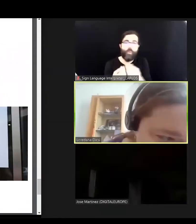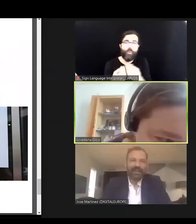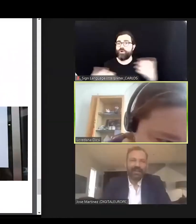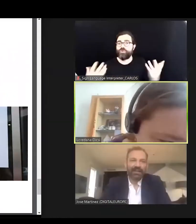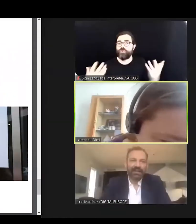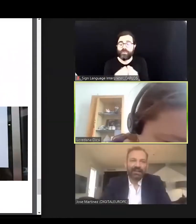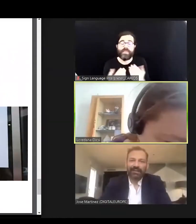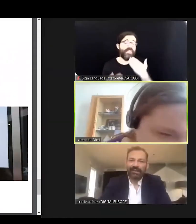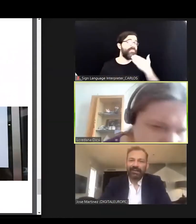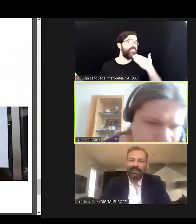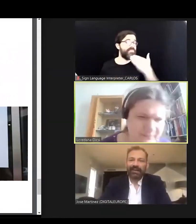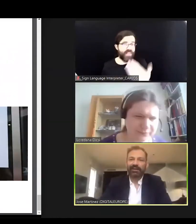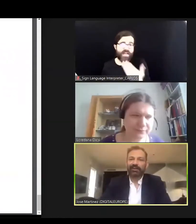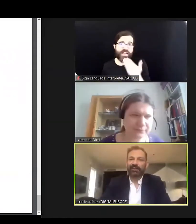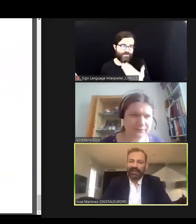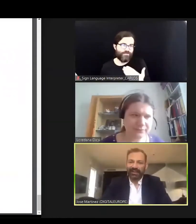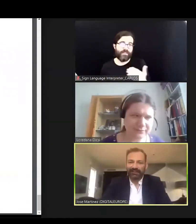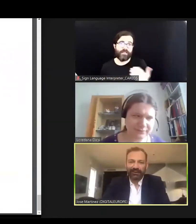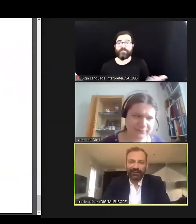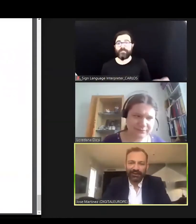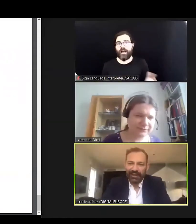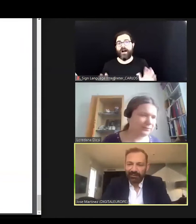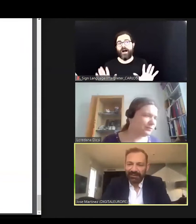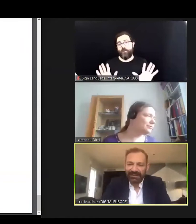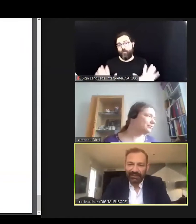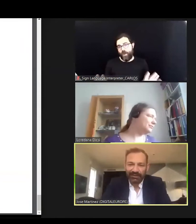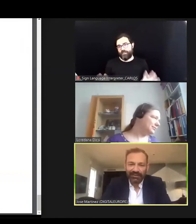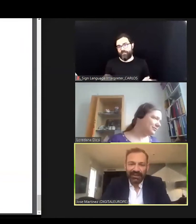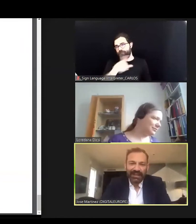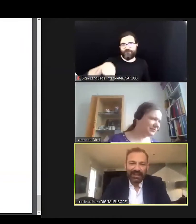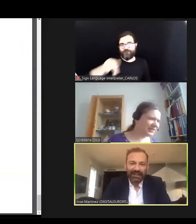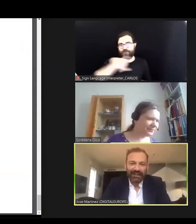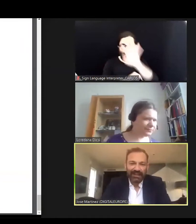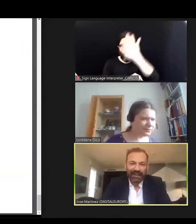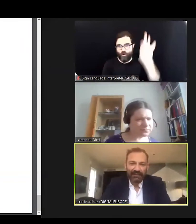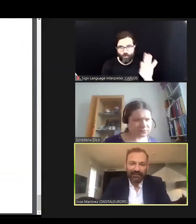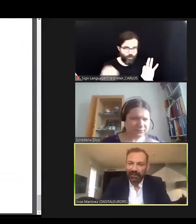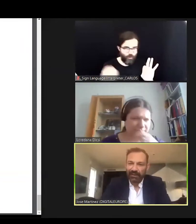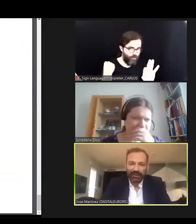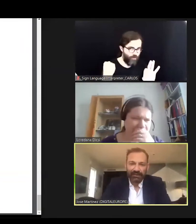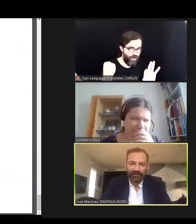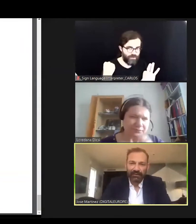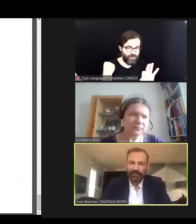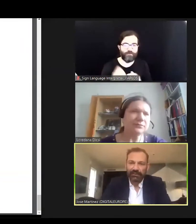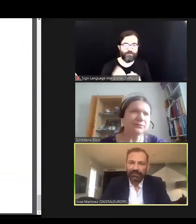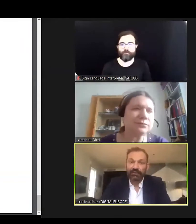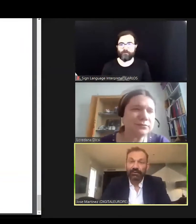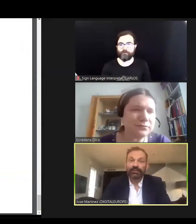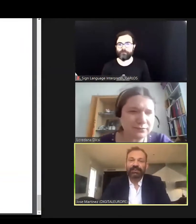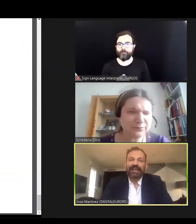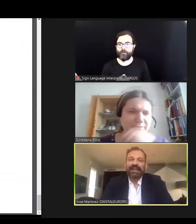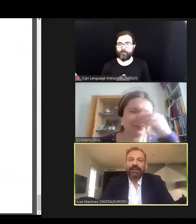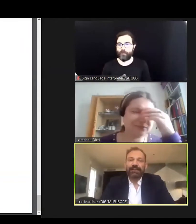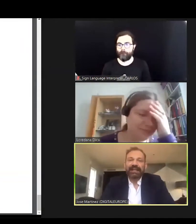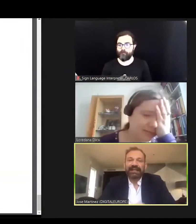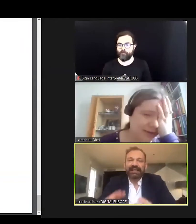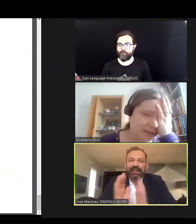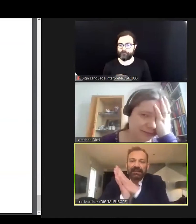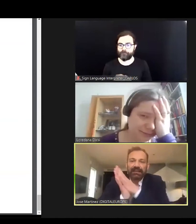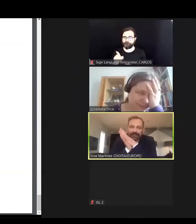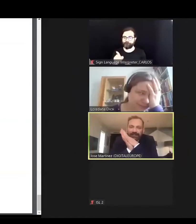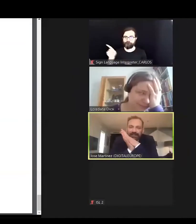are offered and are put in place to help learners with disabilities to get equal opportunities with